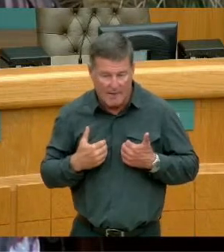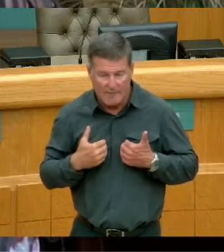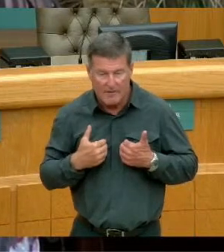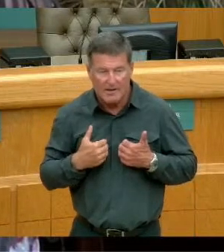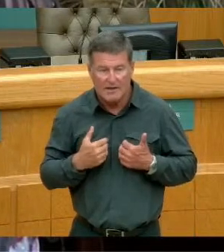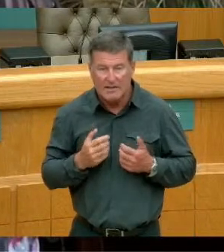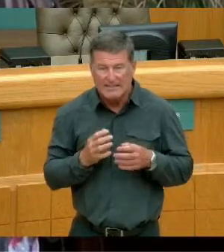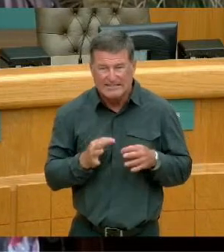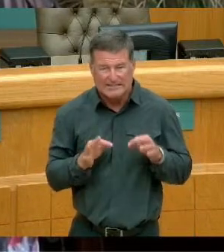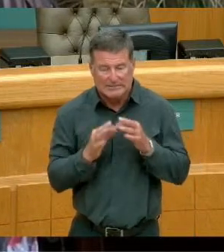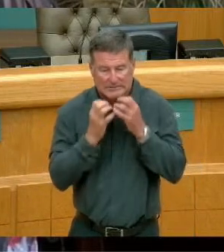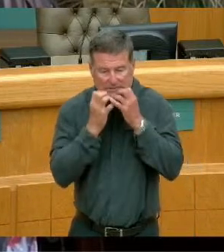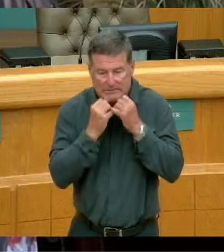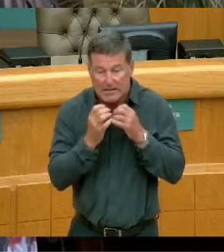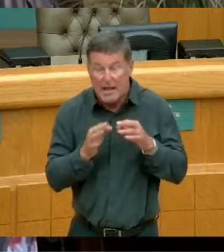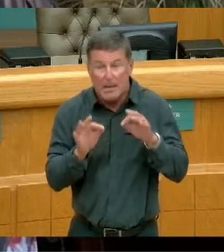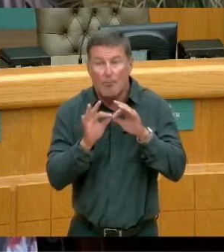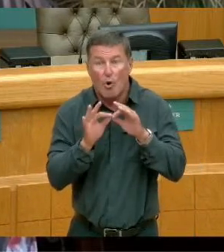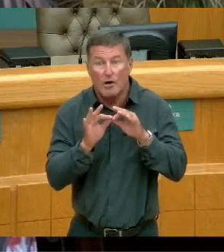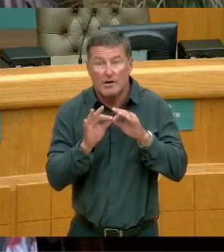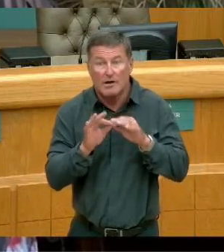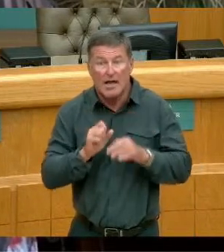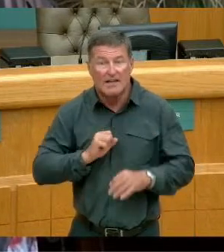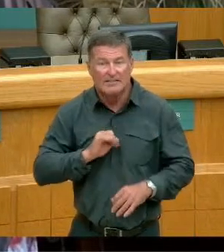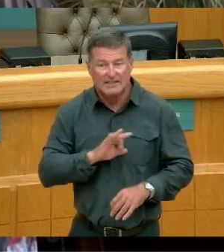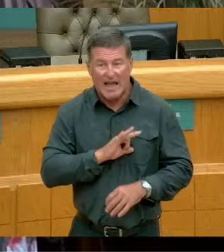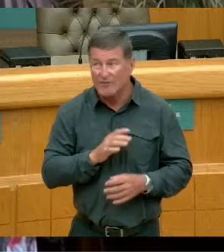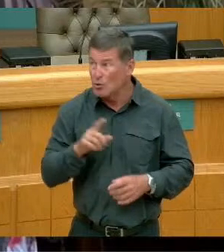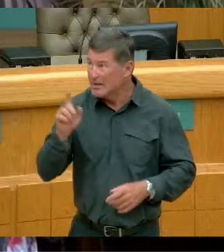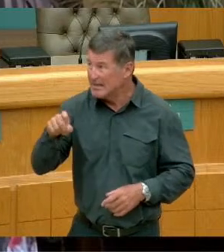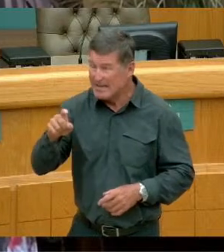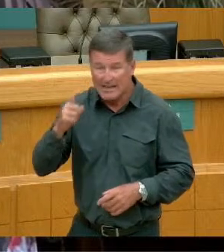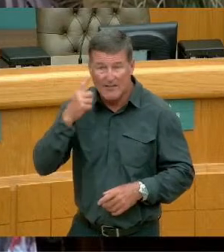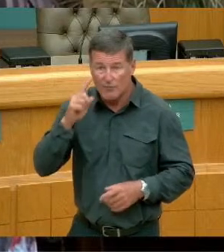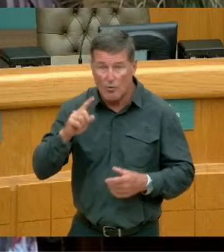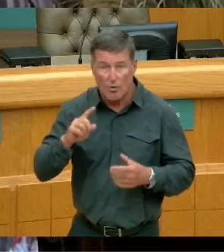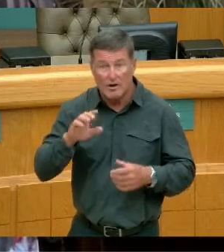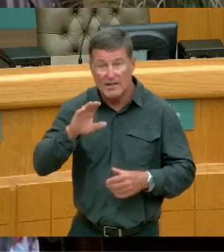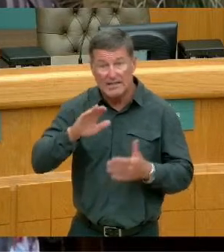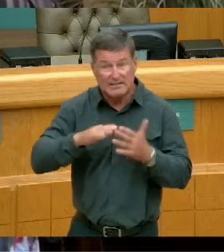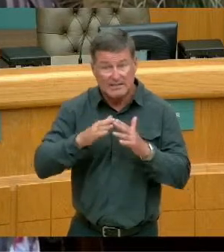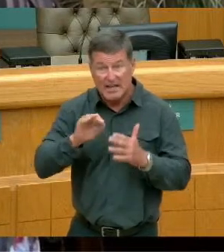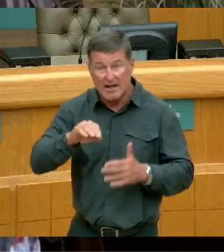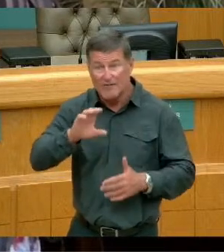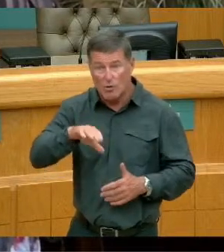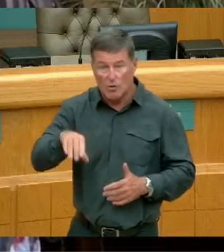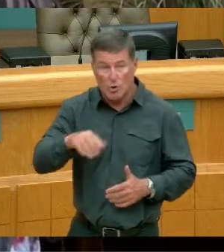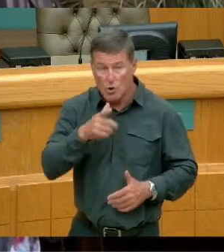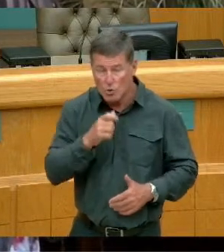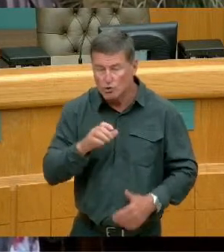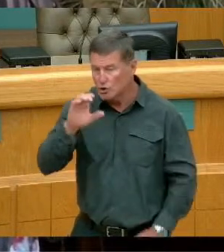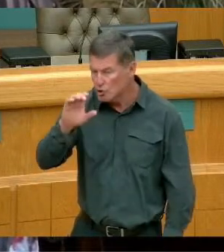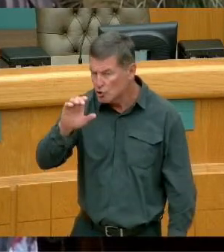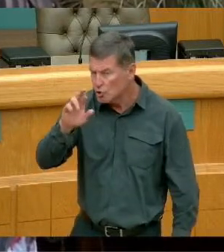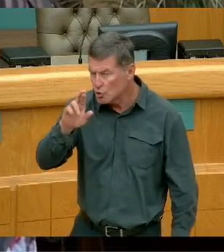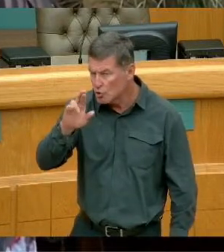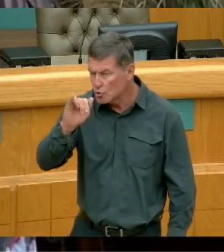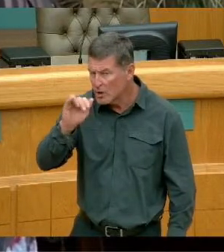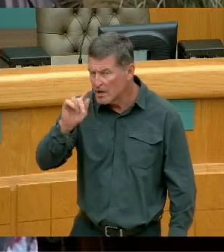essential employees that are critical for our community. And so everybody that is a critical